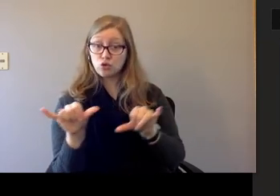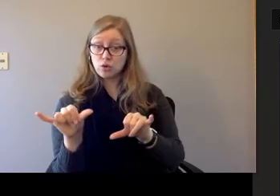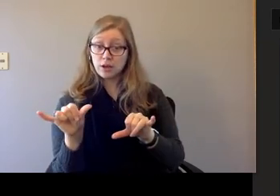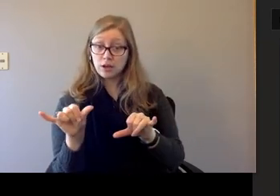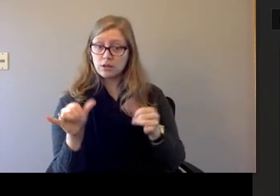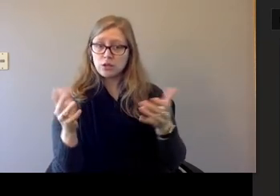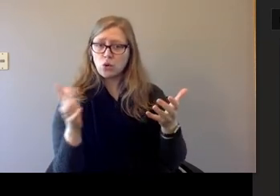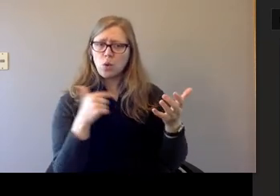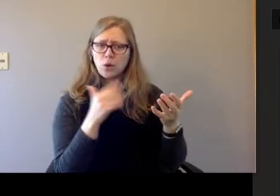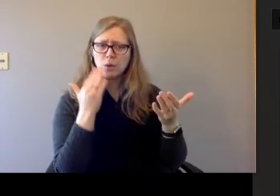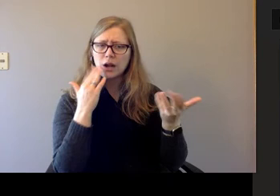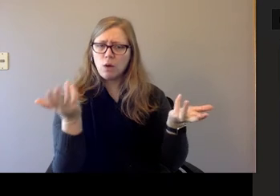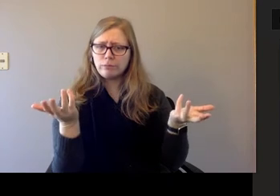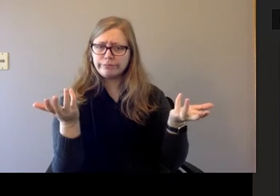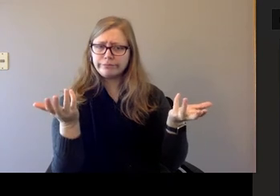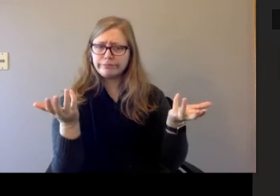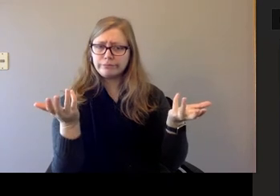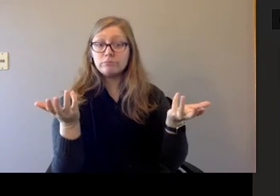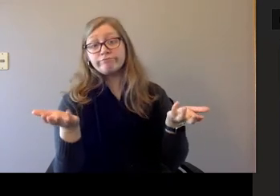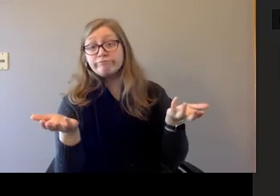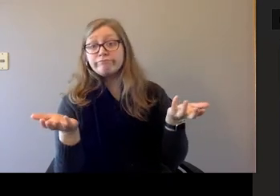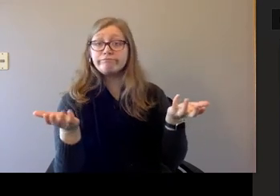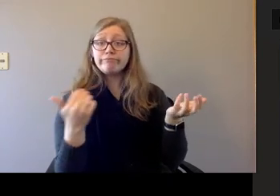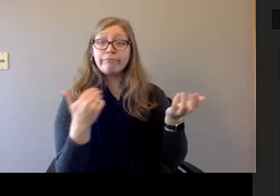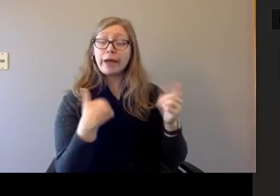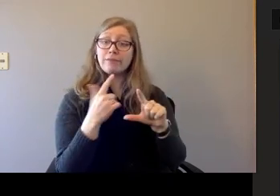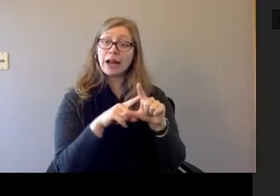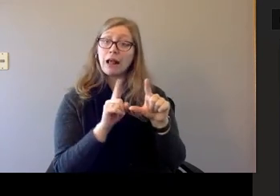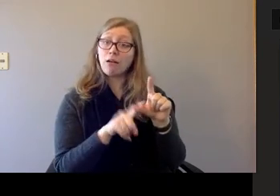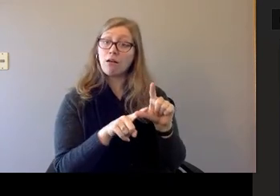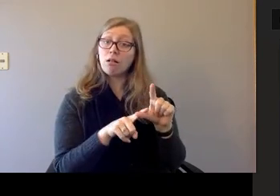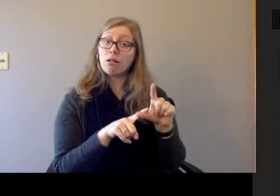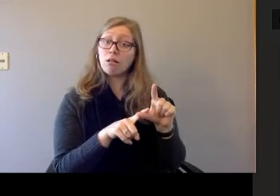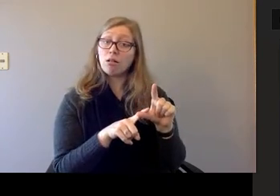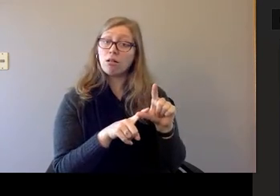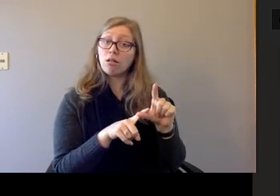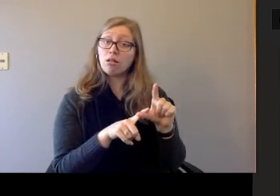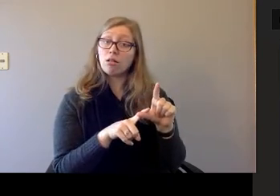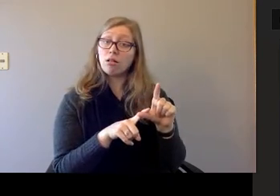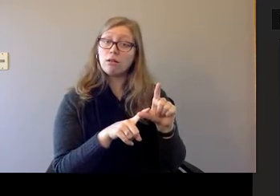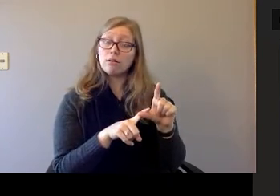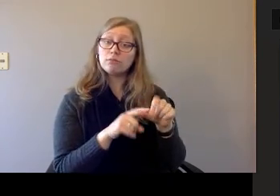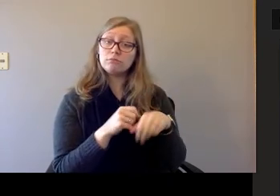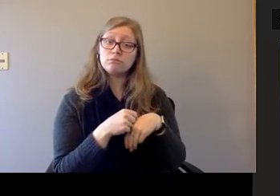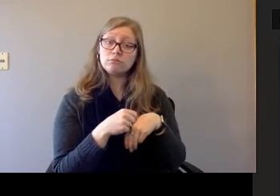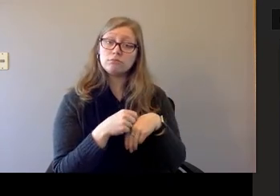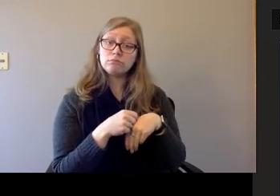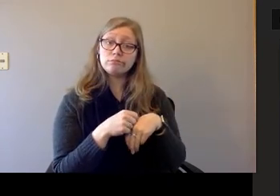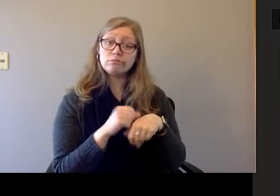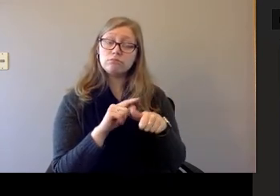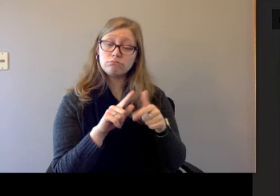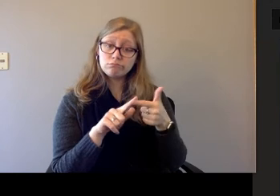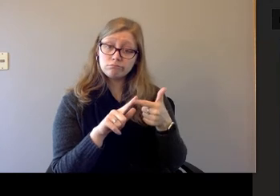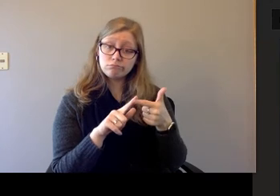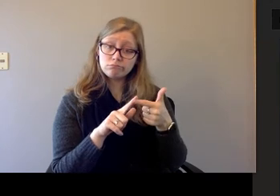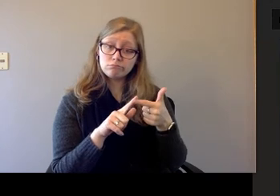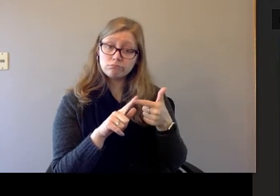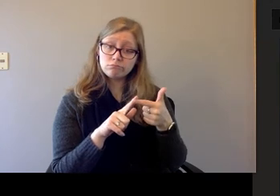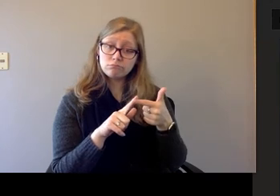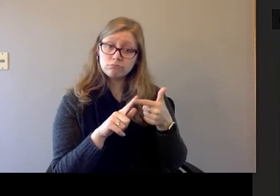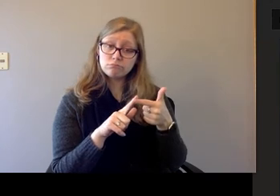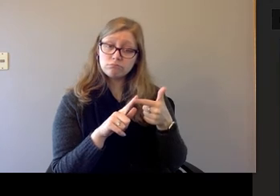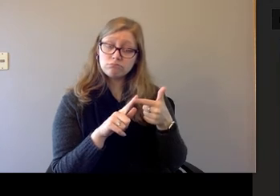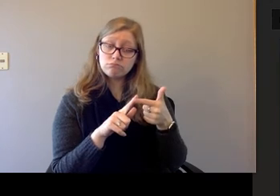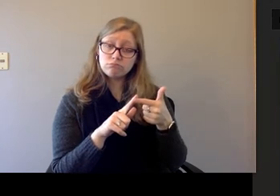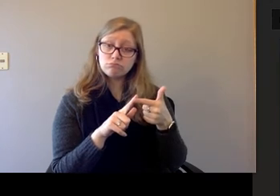what do we know? Well, I have an angle, and I have an angle, an angle, an angle,